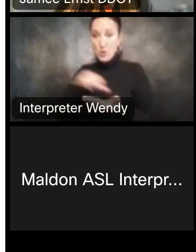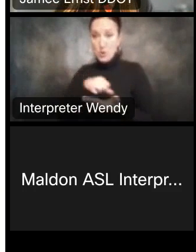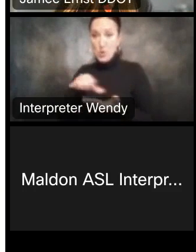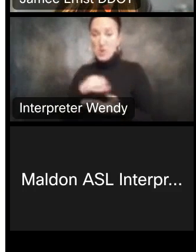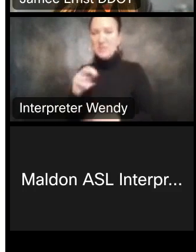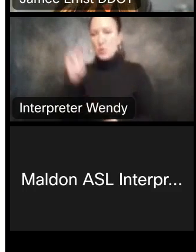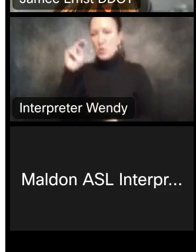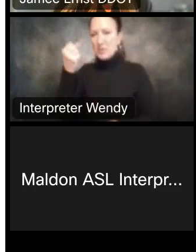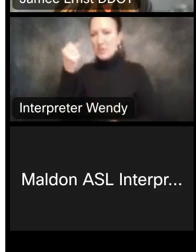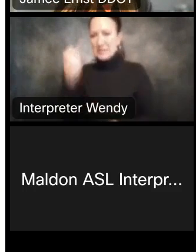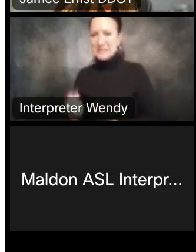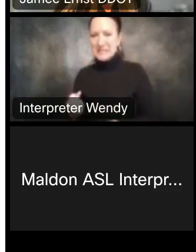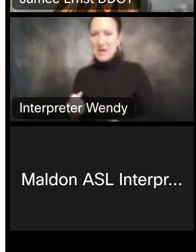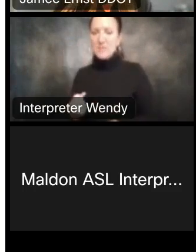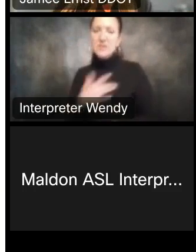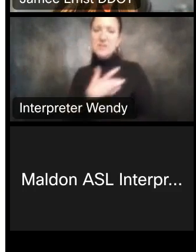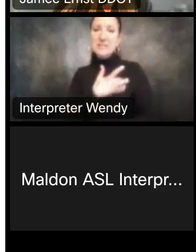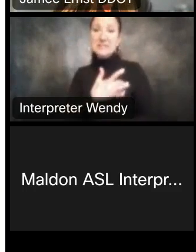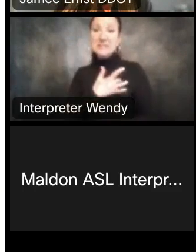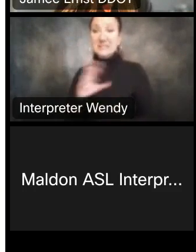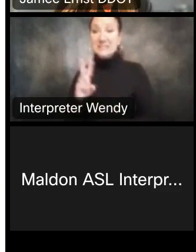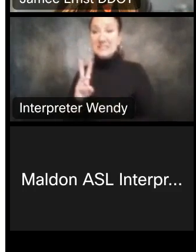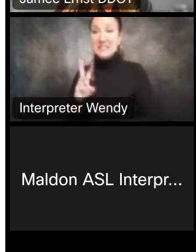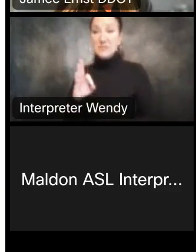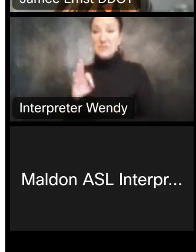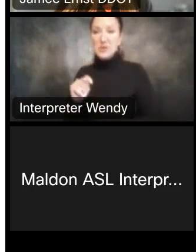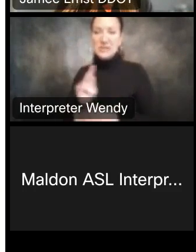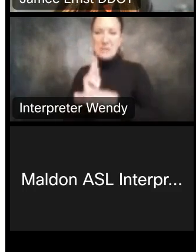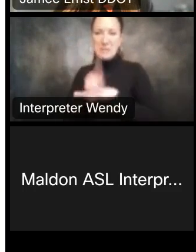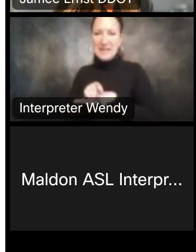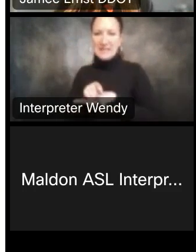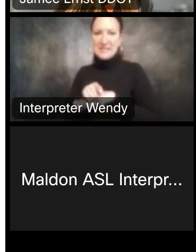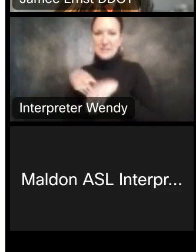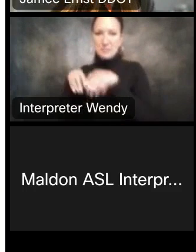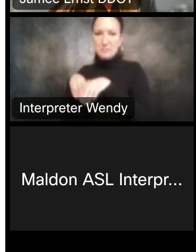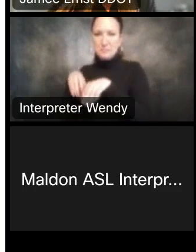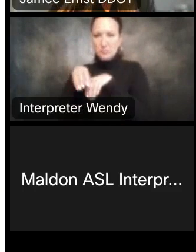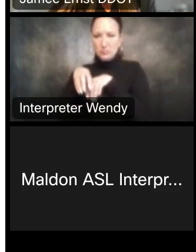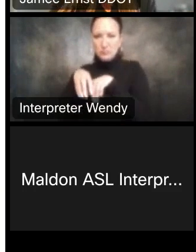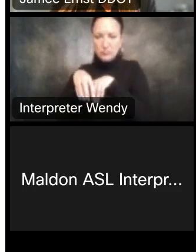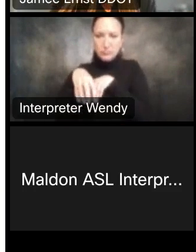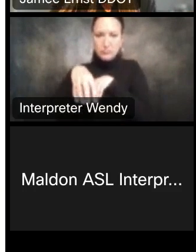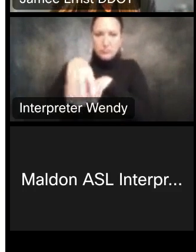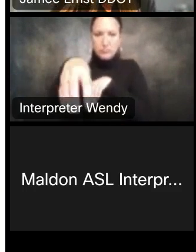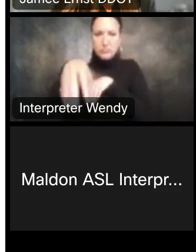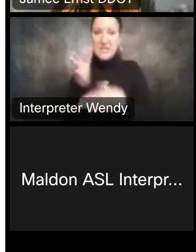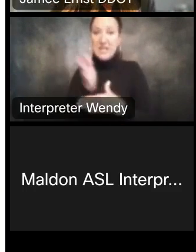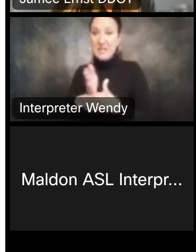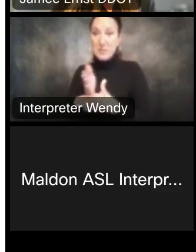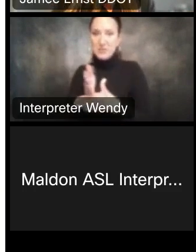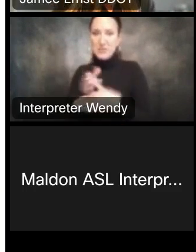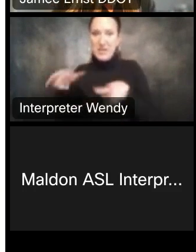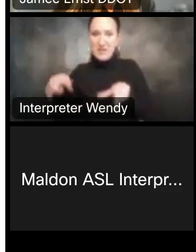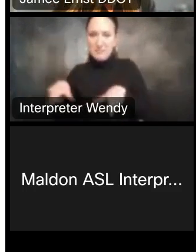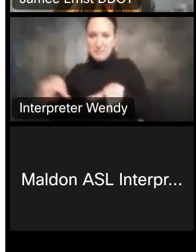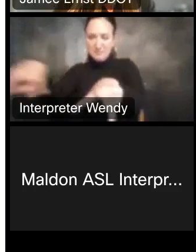and the south. There's a typical 6-foot planting strip, which would separate the shared use facility from